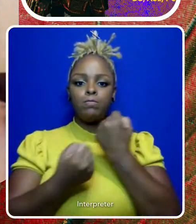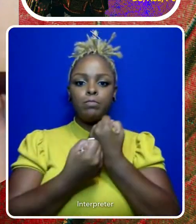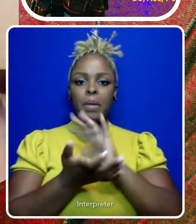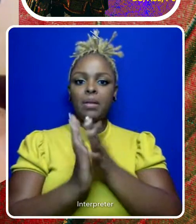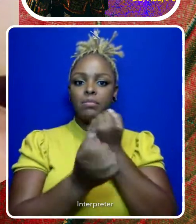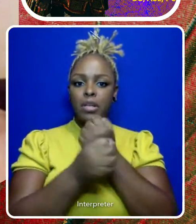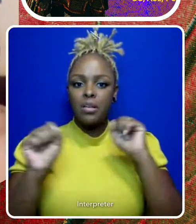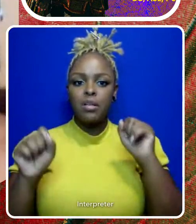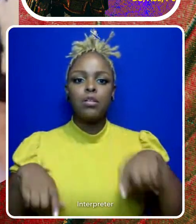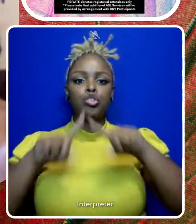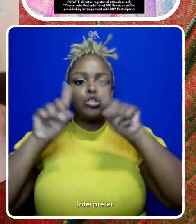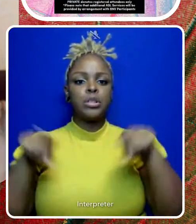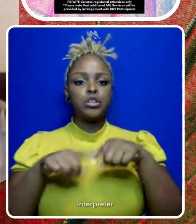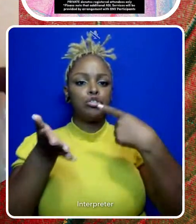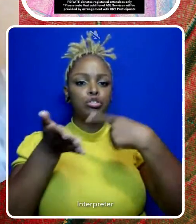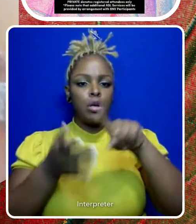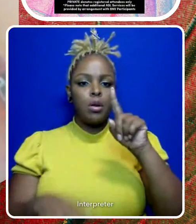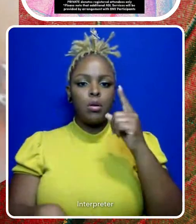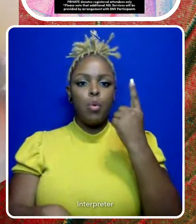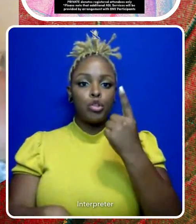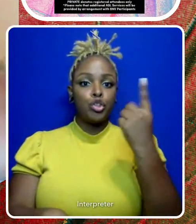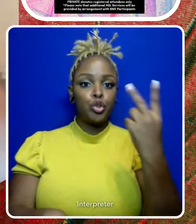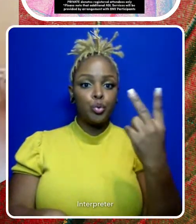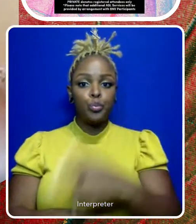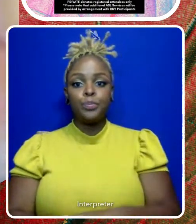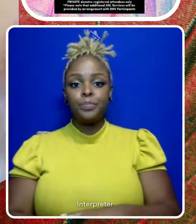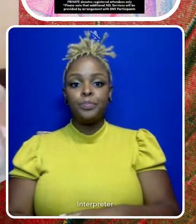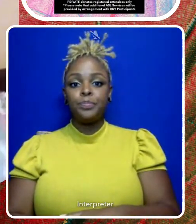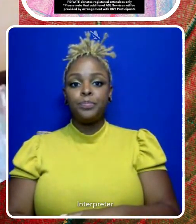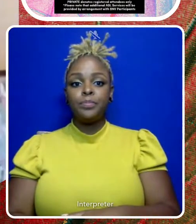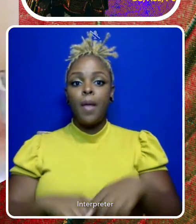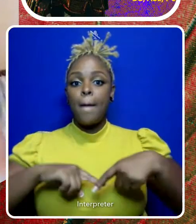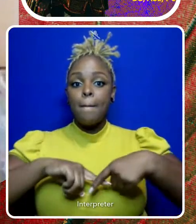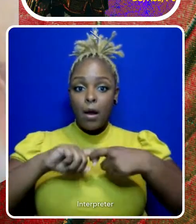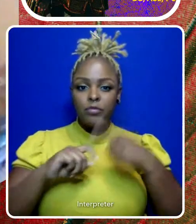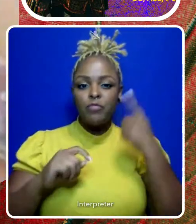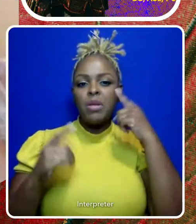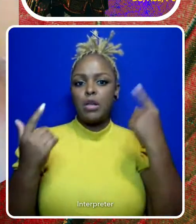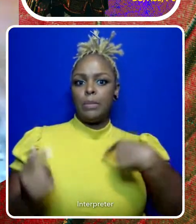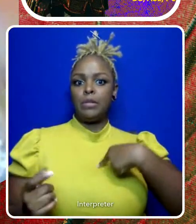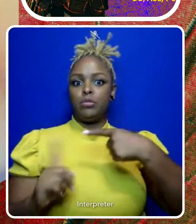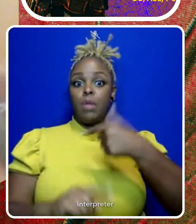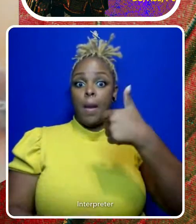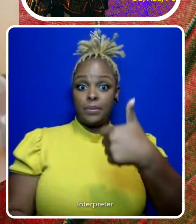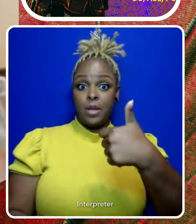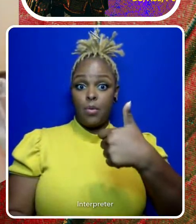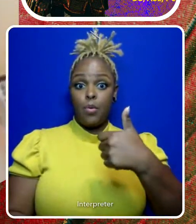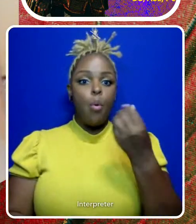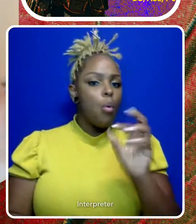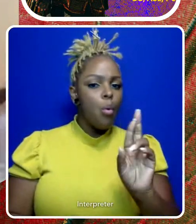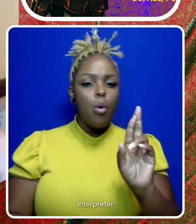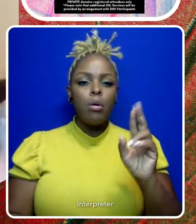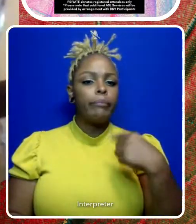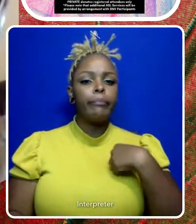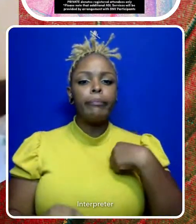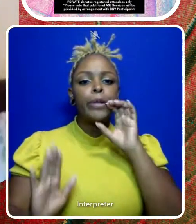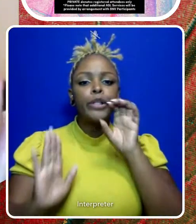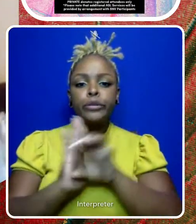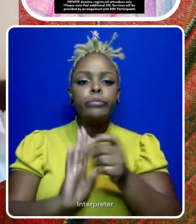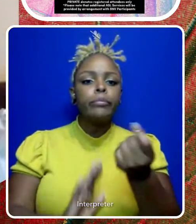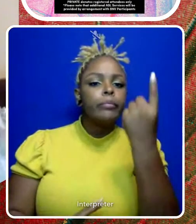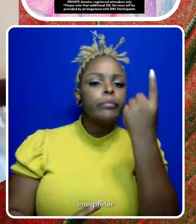And then you will wait for a thumbs up from me like this, or an emoji, but like this. And